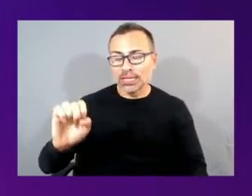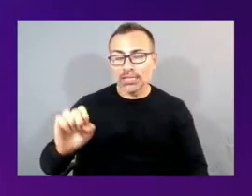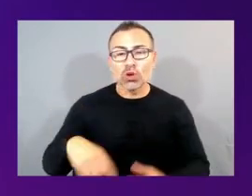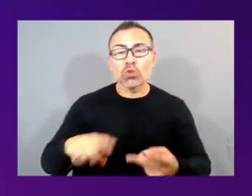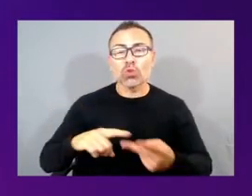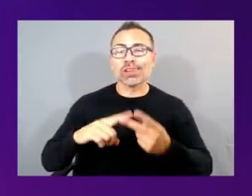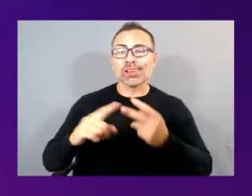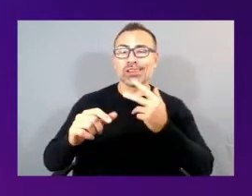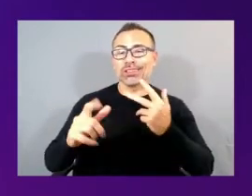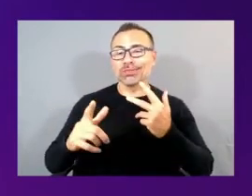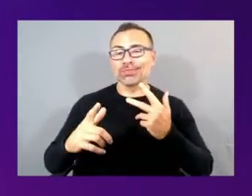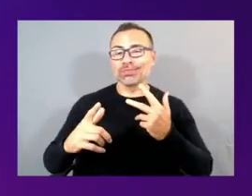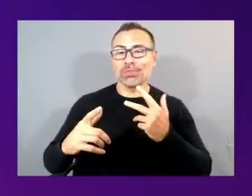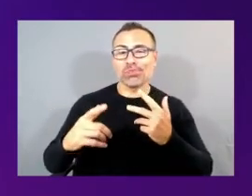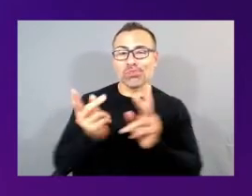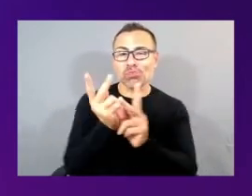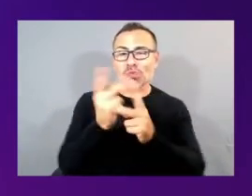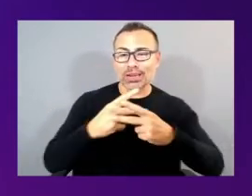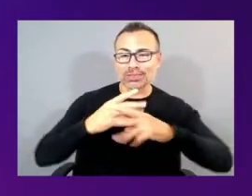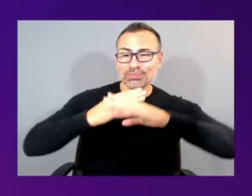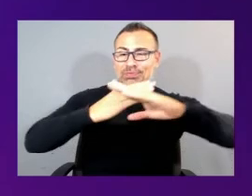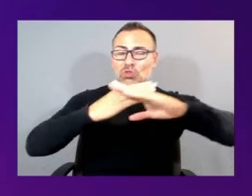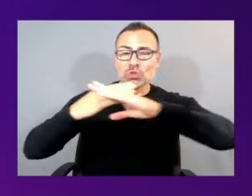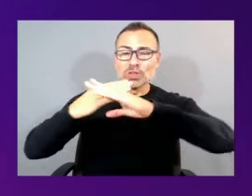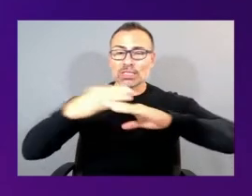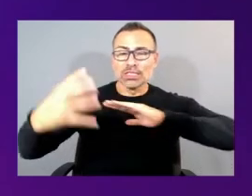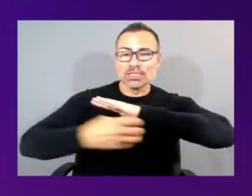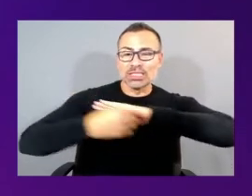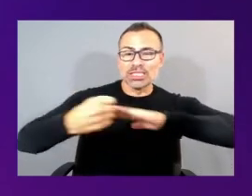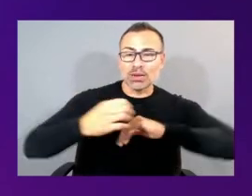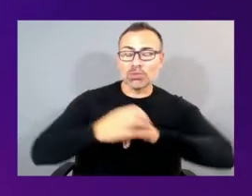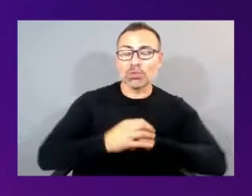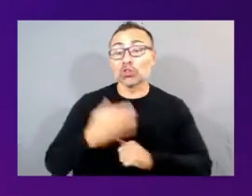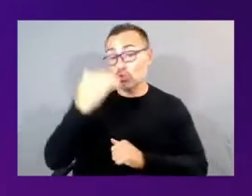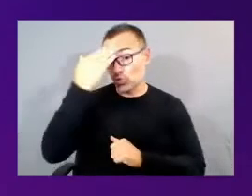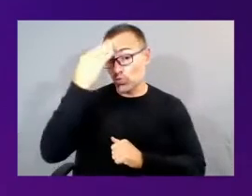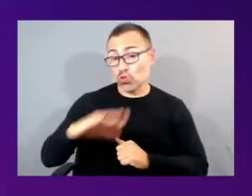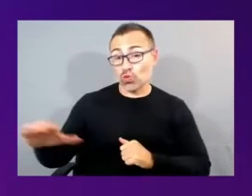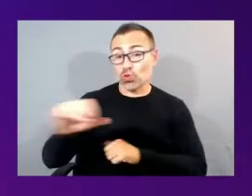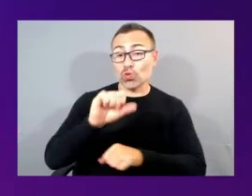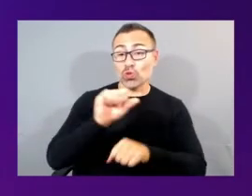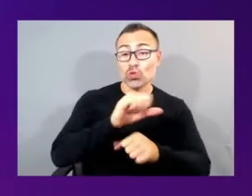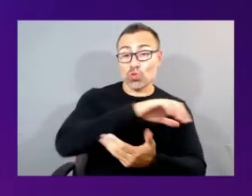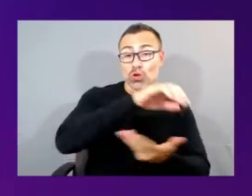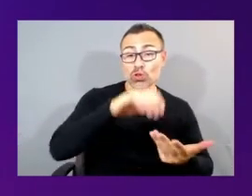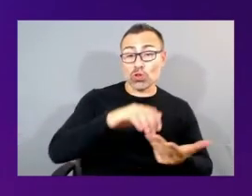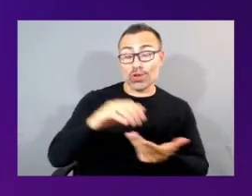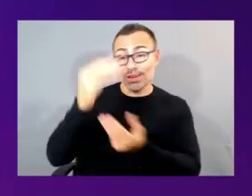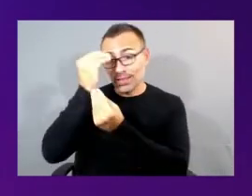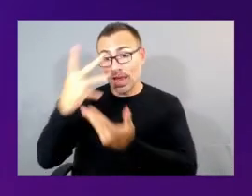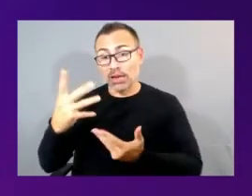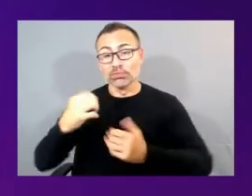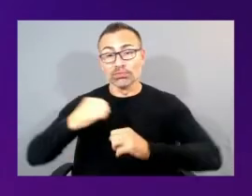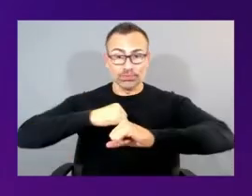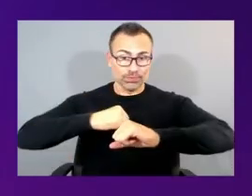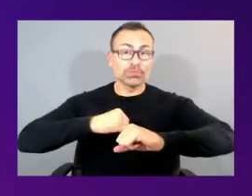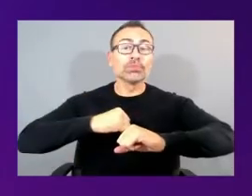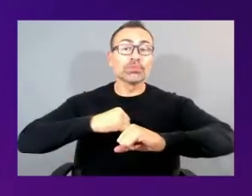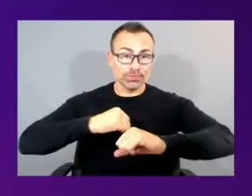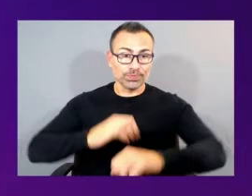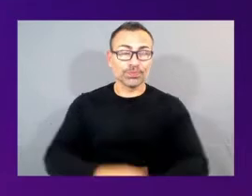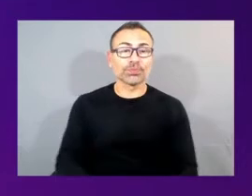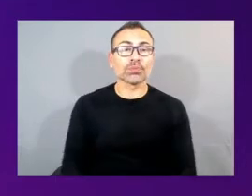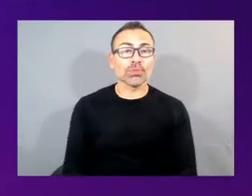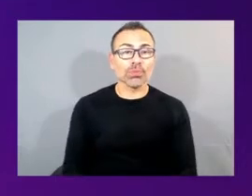cases, so that your workload and your data is secure at the rugged edge. So from a Snow family point of view, we have